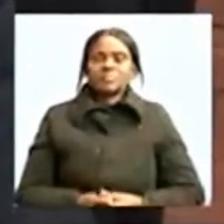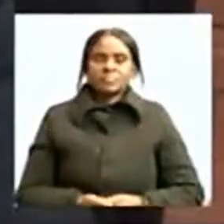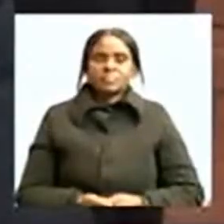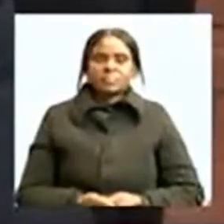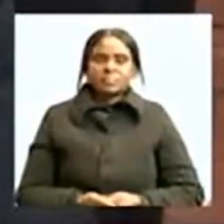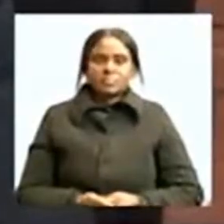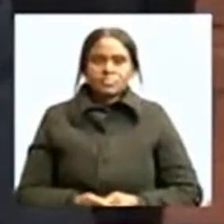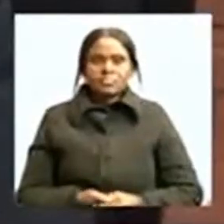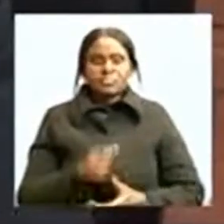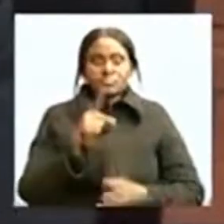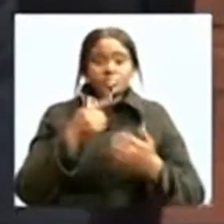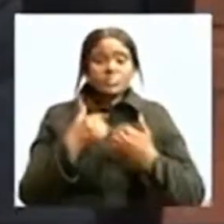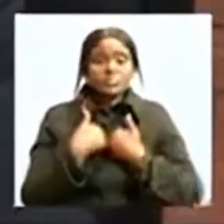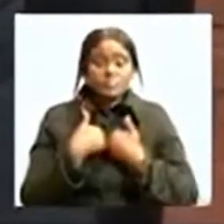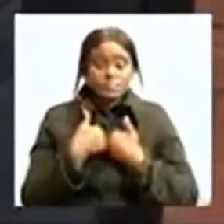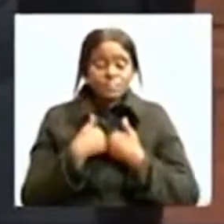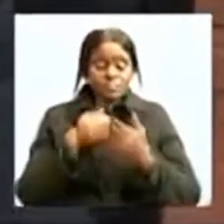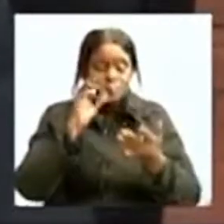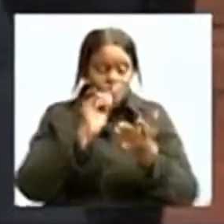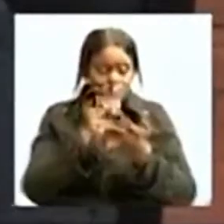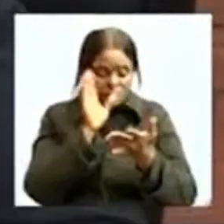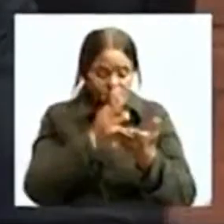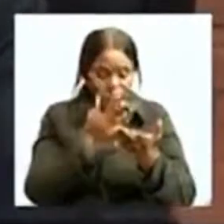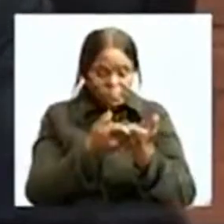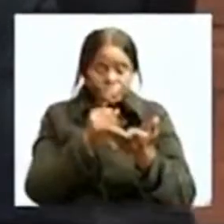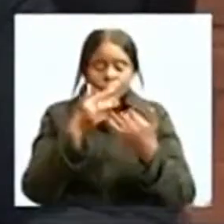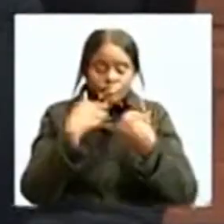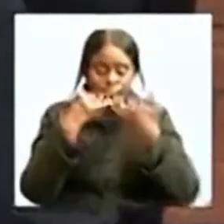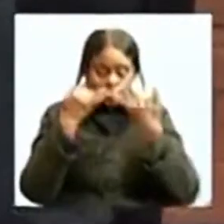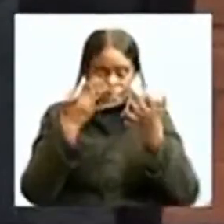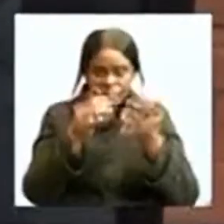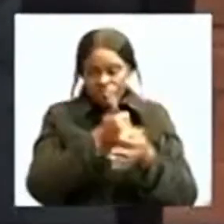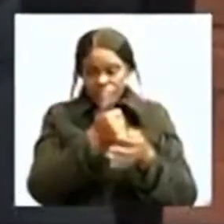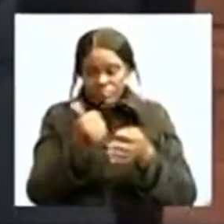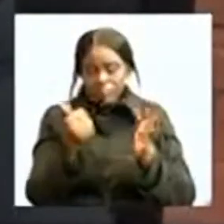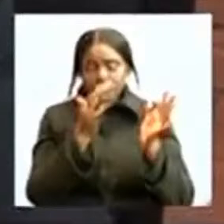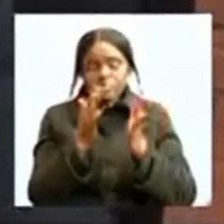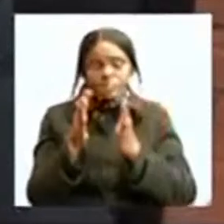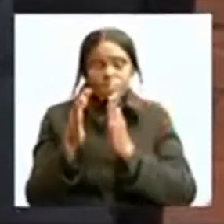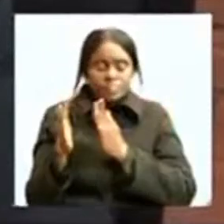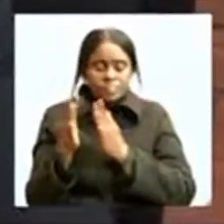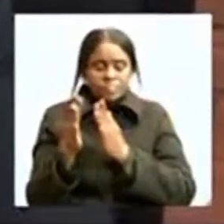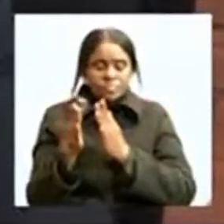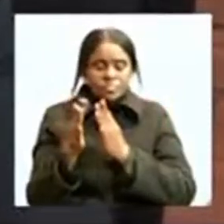And you have put in, actually you have told us these are the measures.